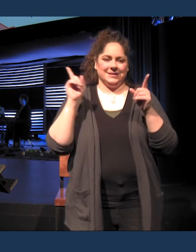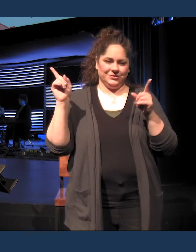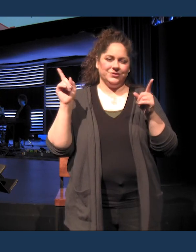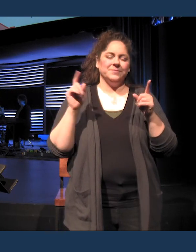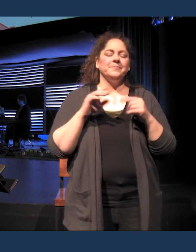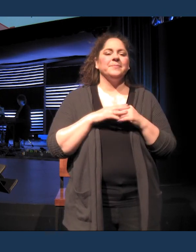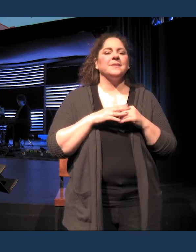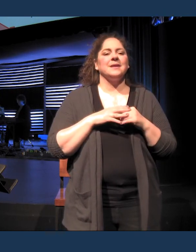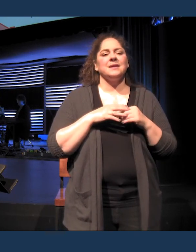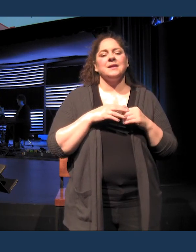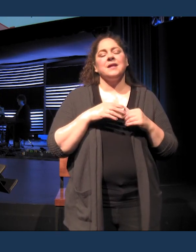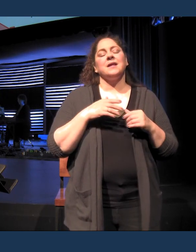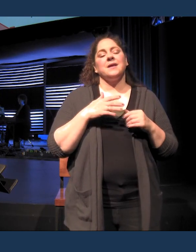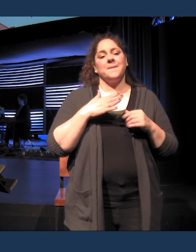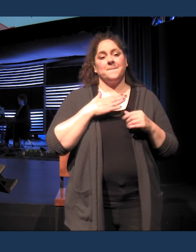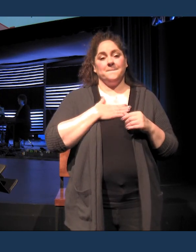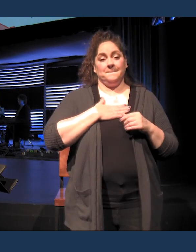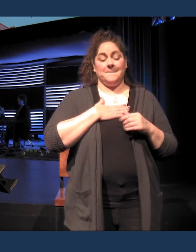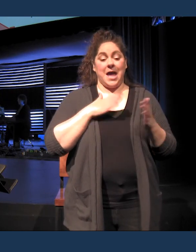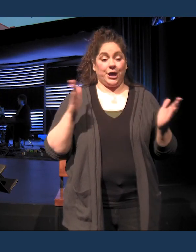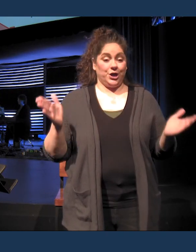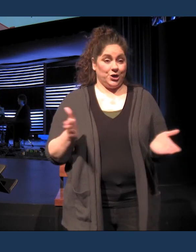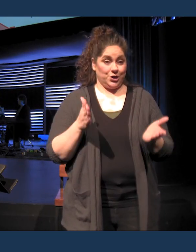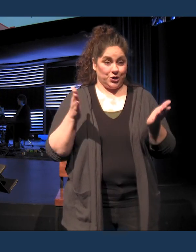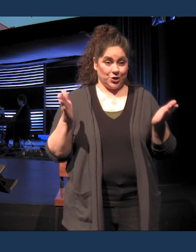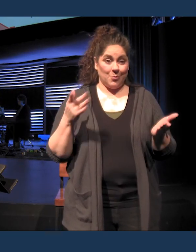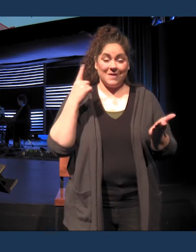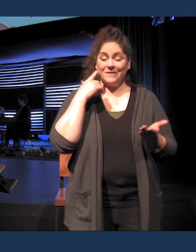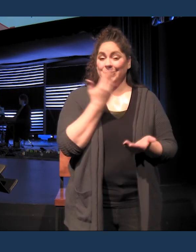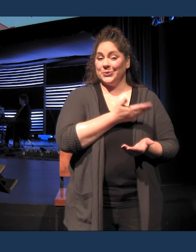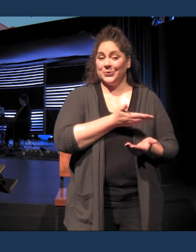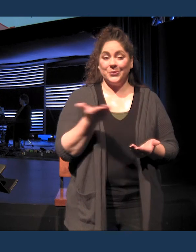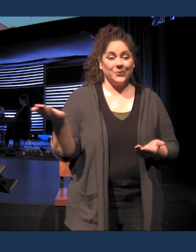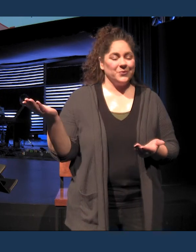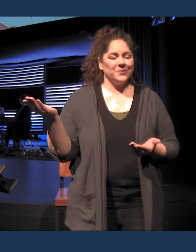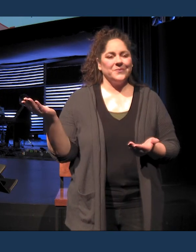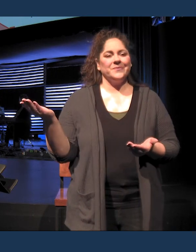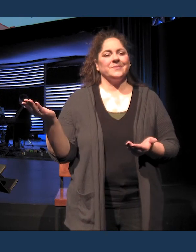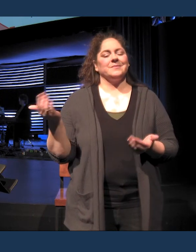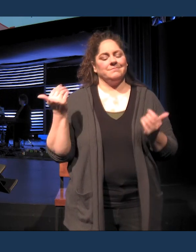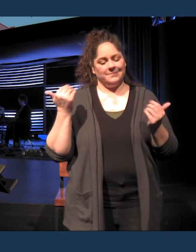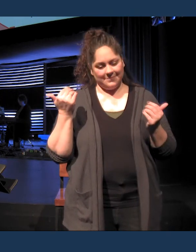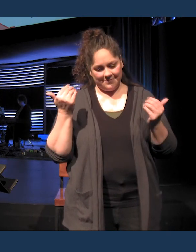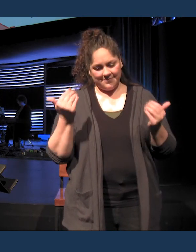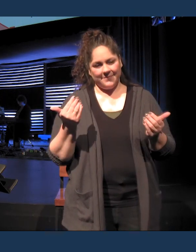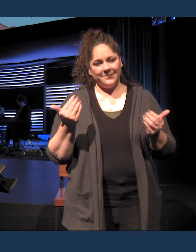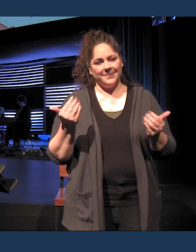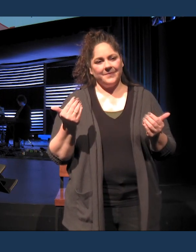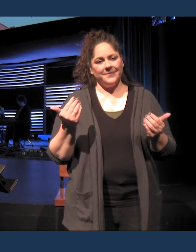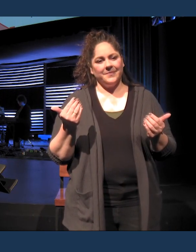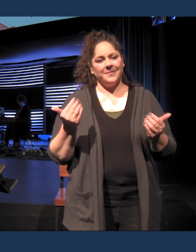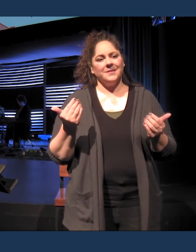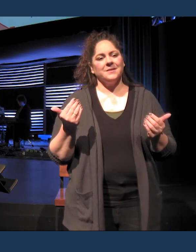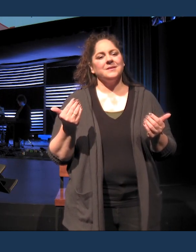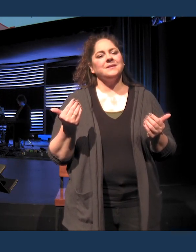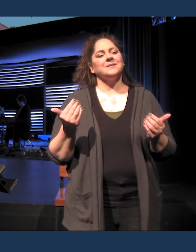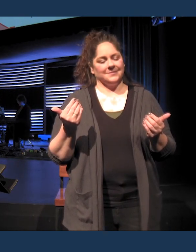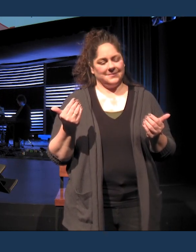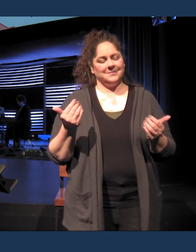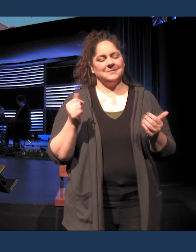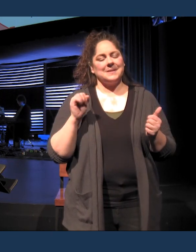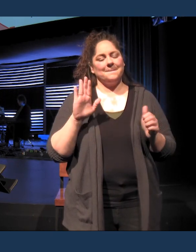connected any way you can. And my encouragement to you today and moving forward is to be